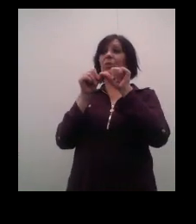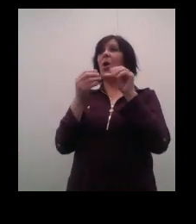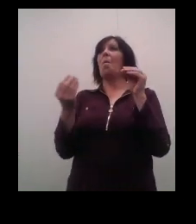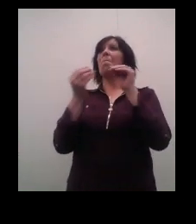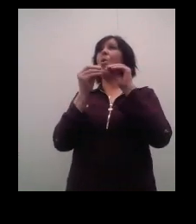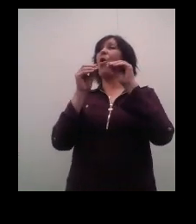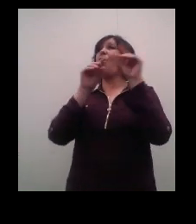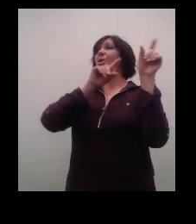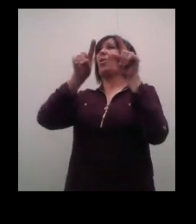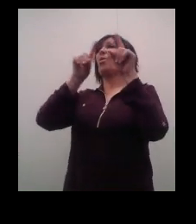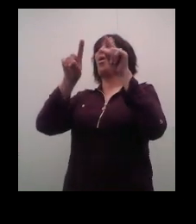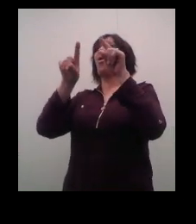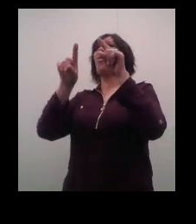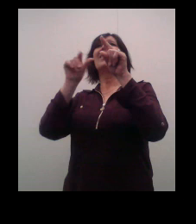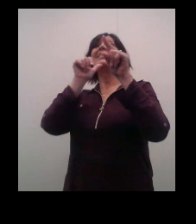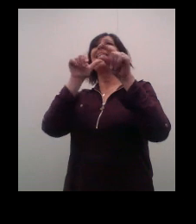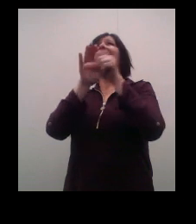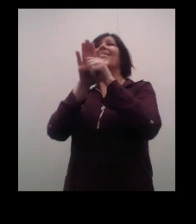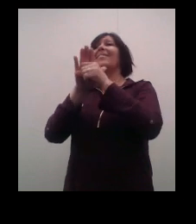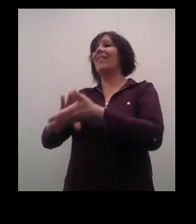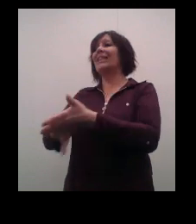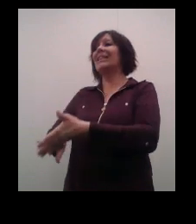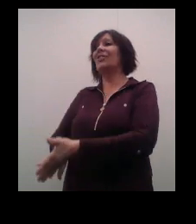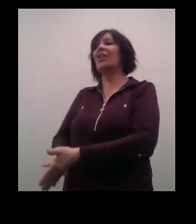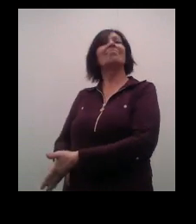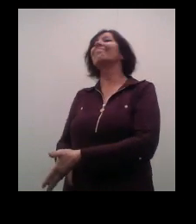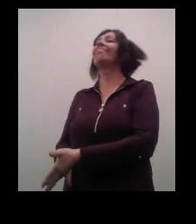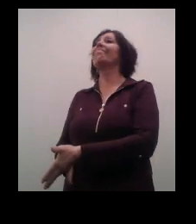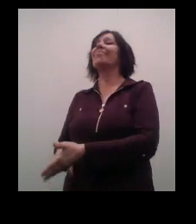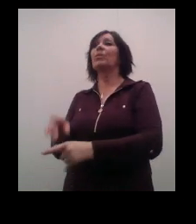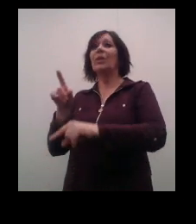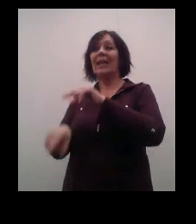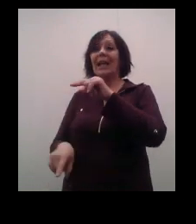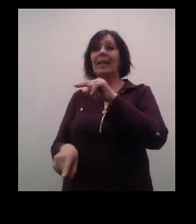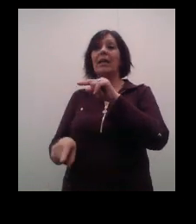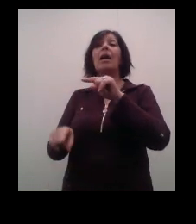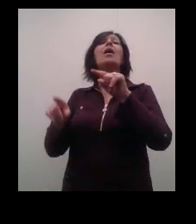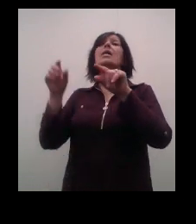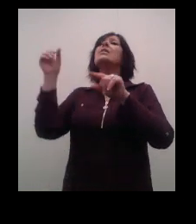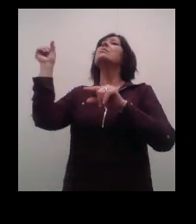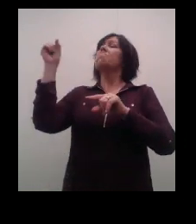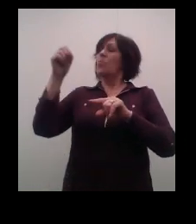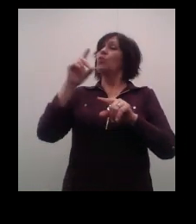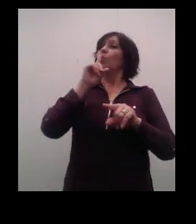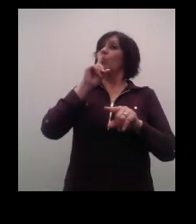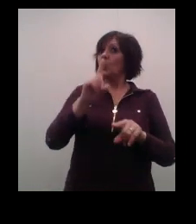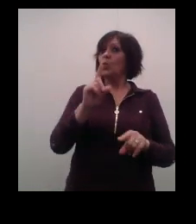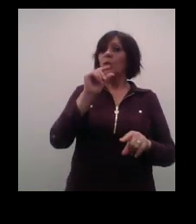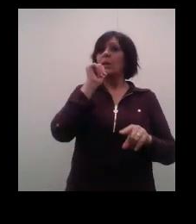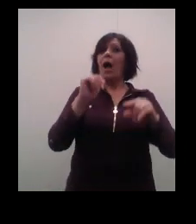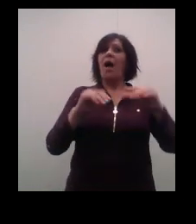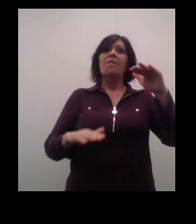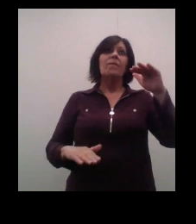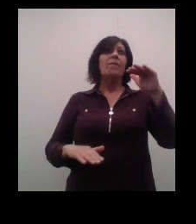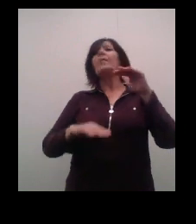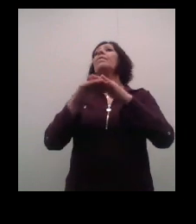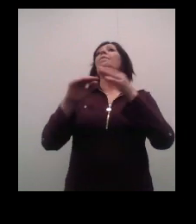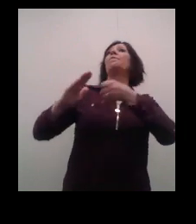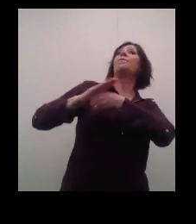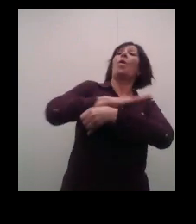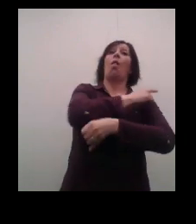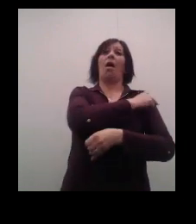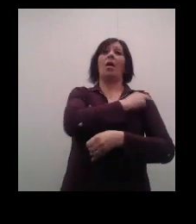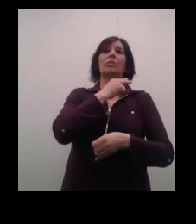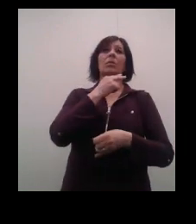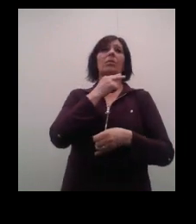it's going to be tough to do that. While we are not at capacity for our hospitals as well as our